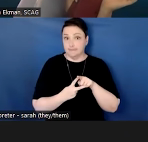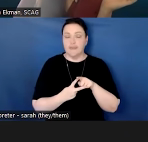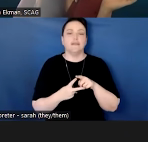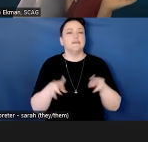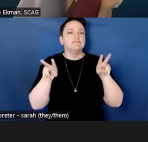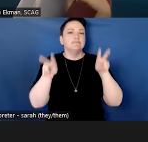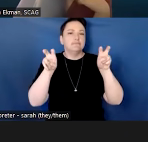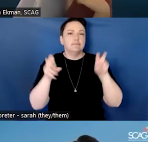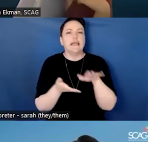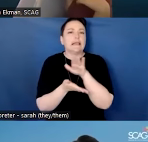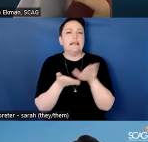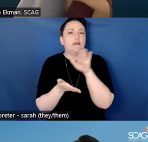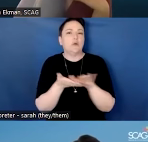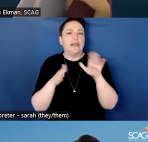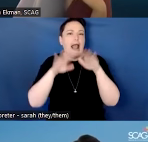function.